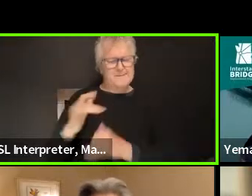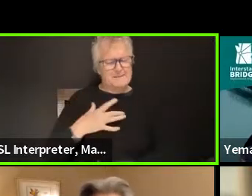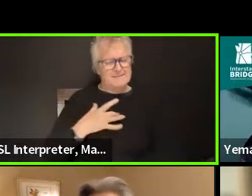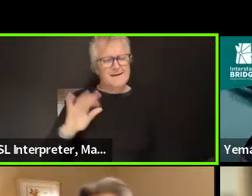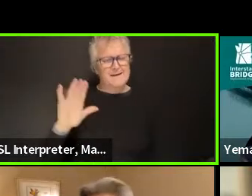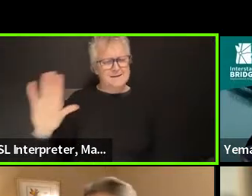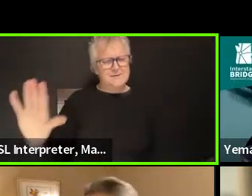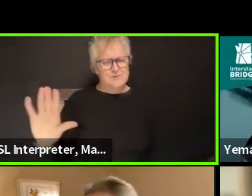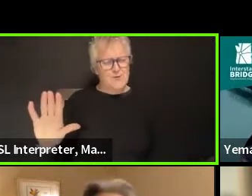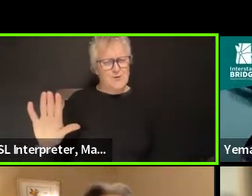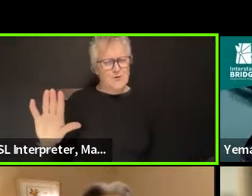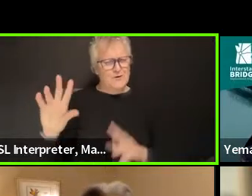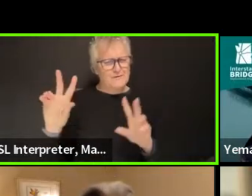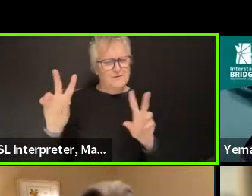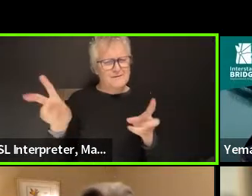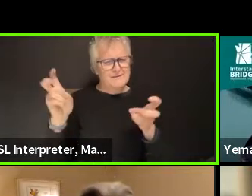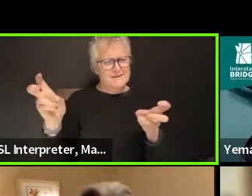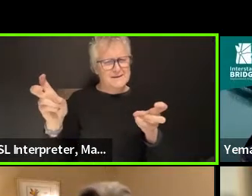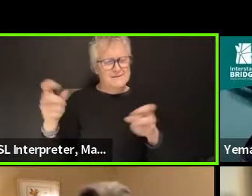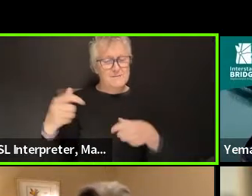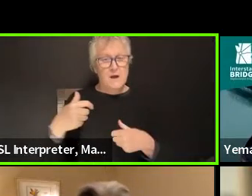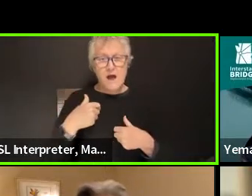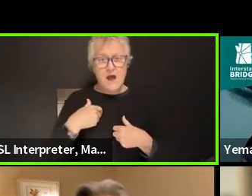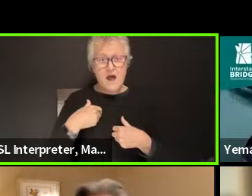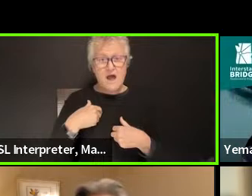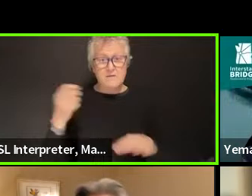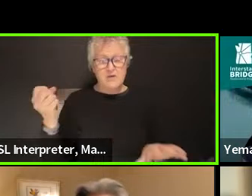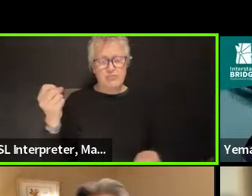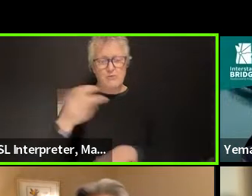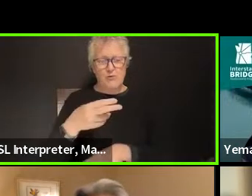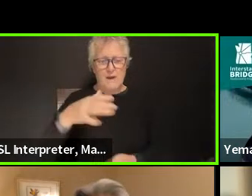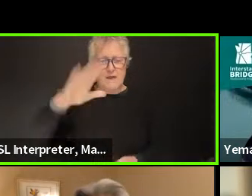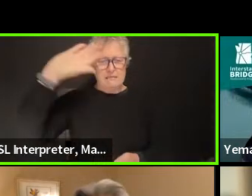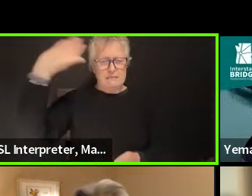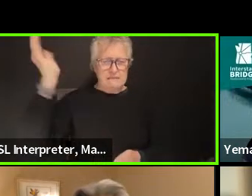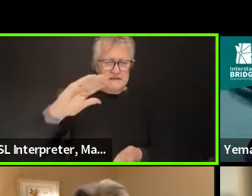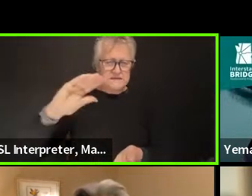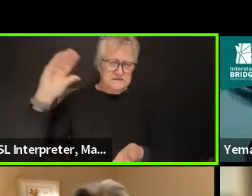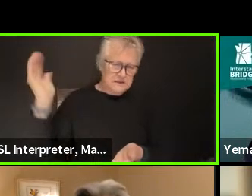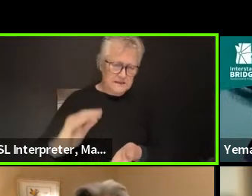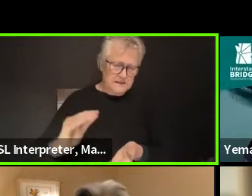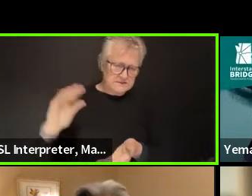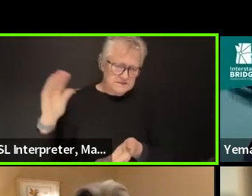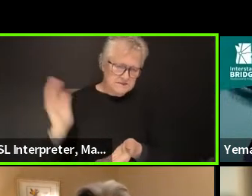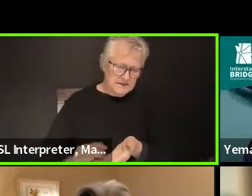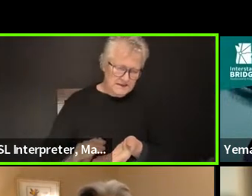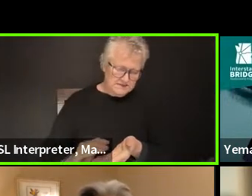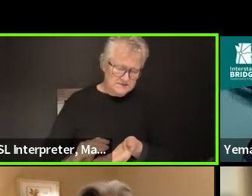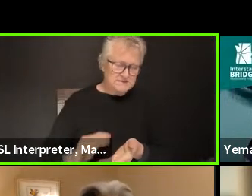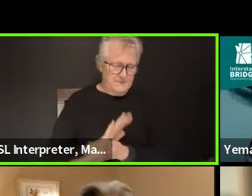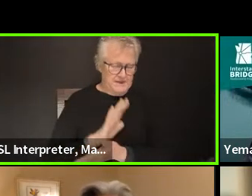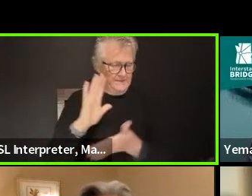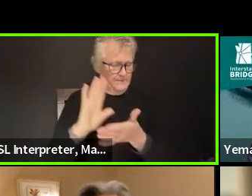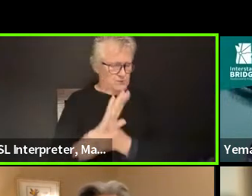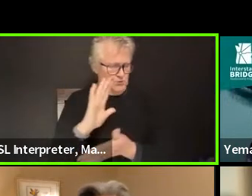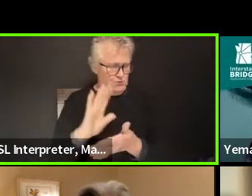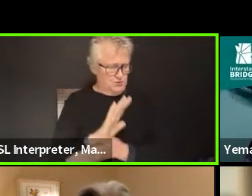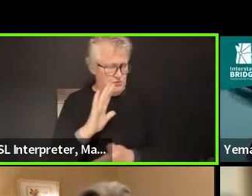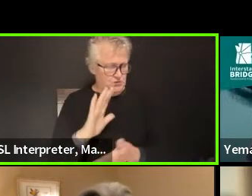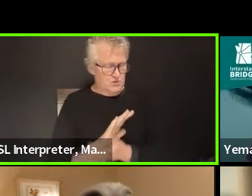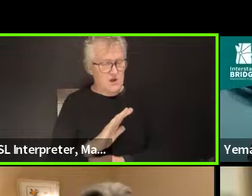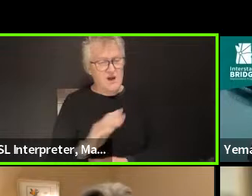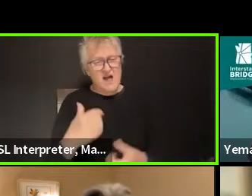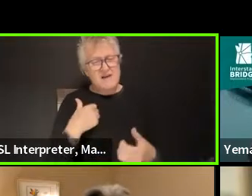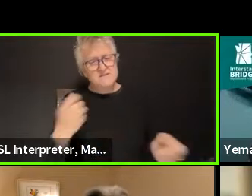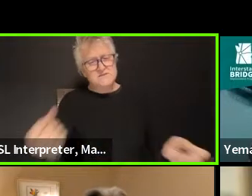become boxes and boxes of paper that I like to save, and I'm going to try to quit